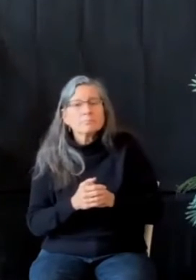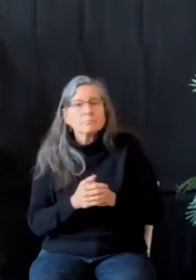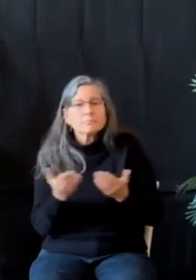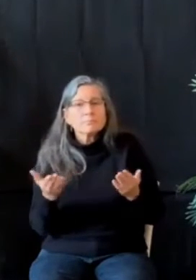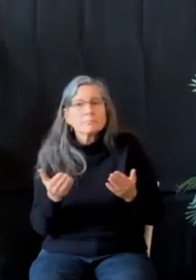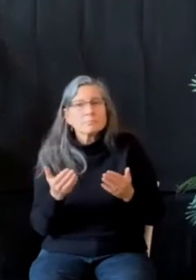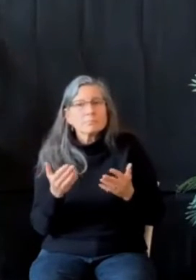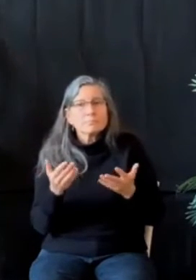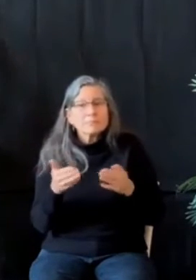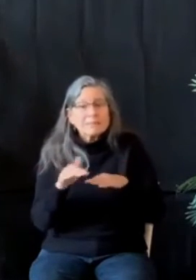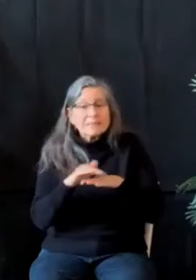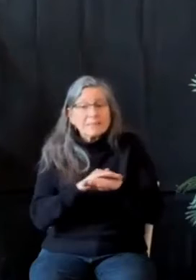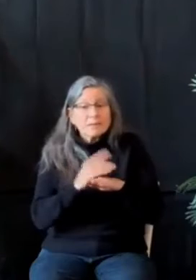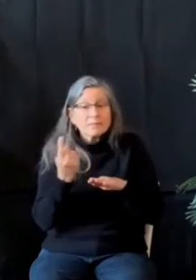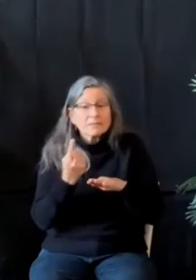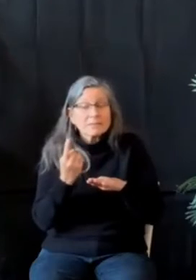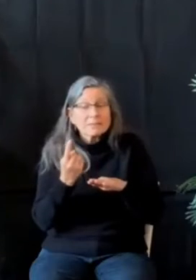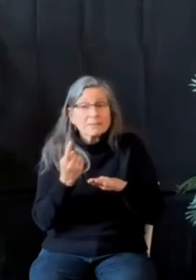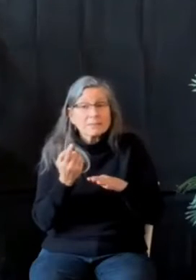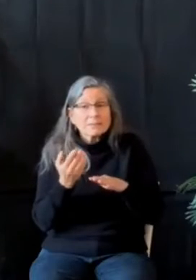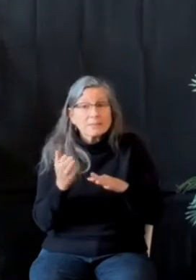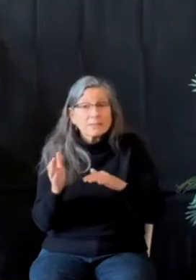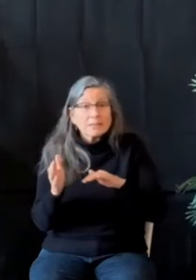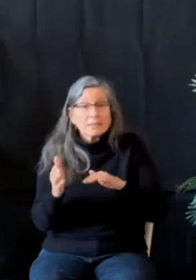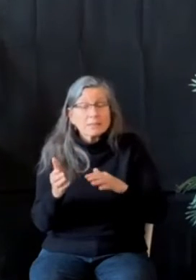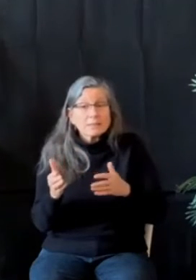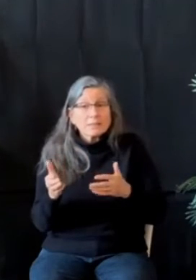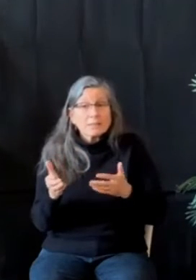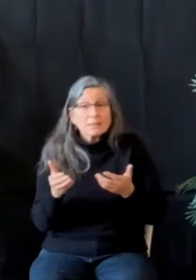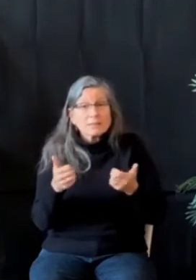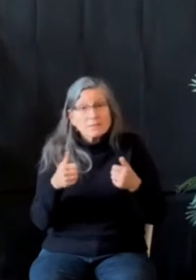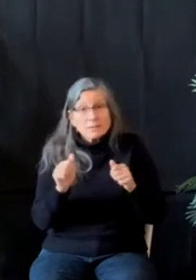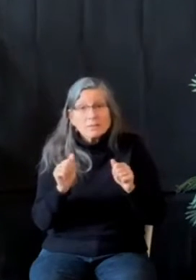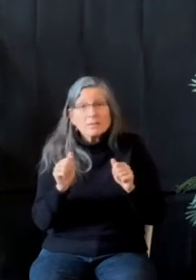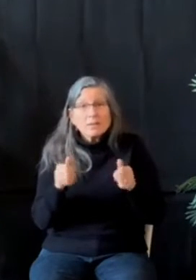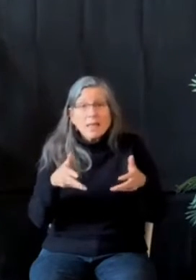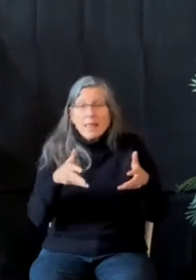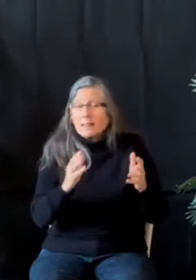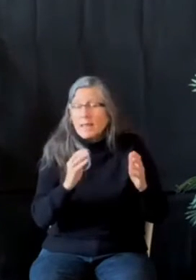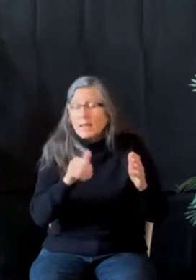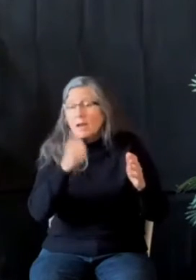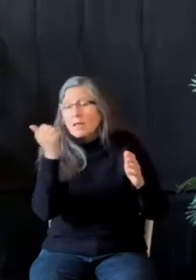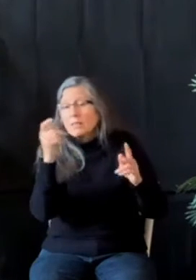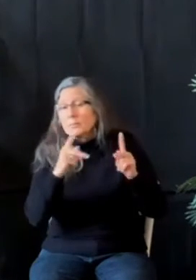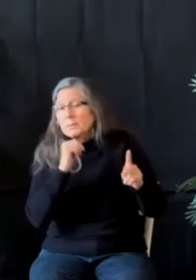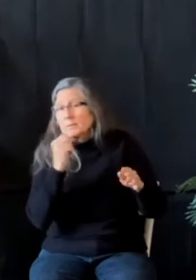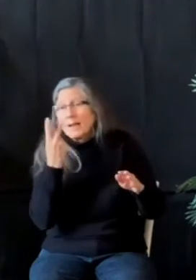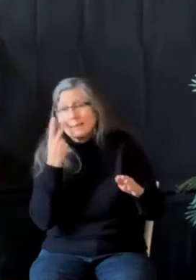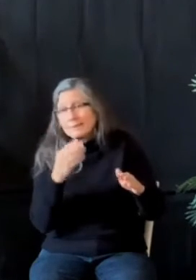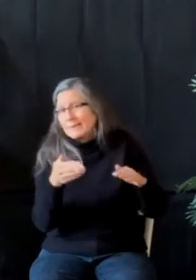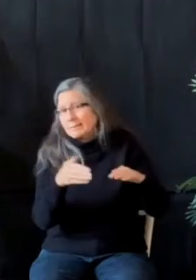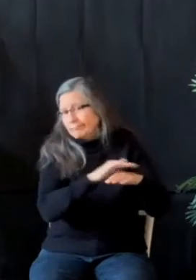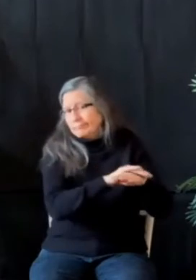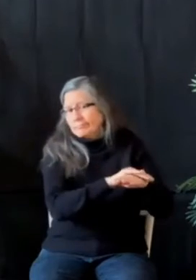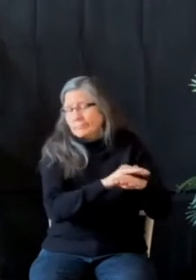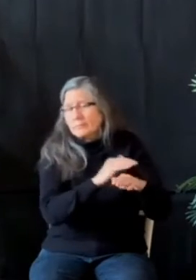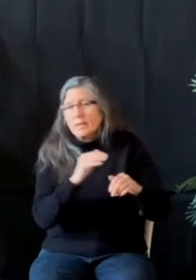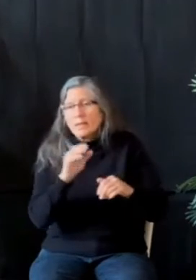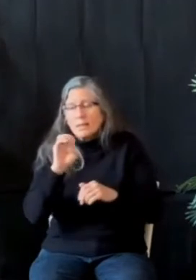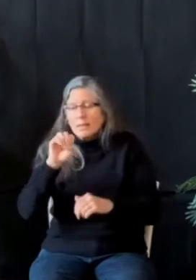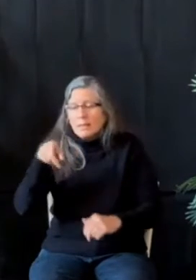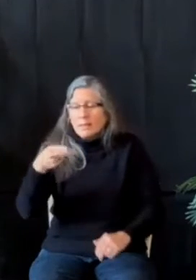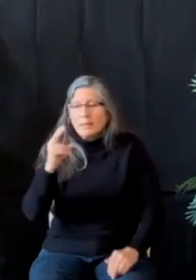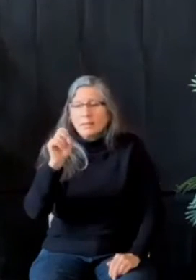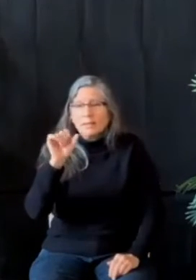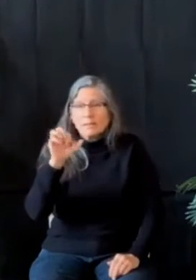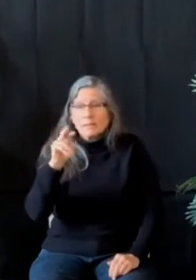To cover something up, just to lay over, to try and let others not see it. In Ephesians